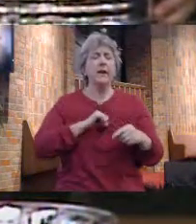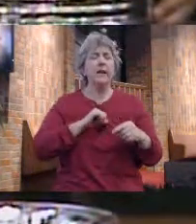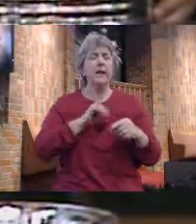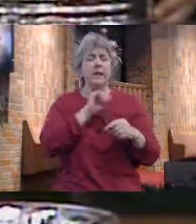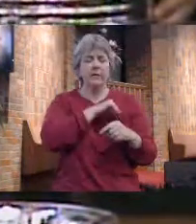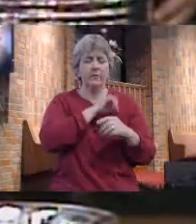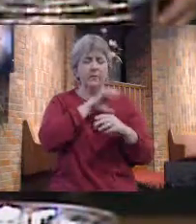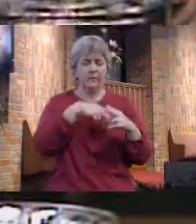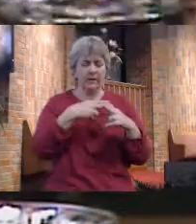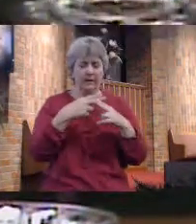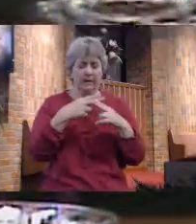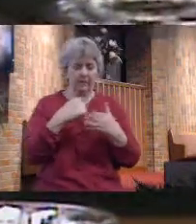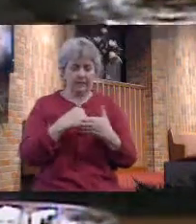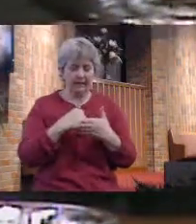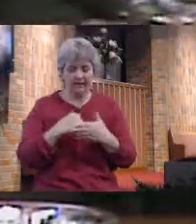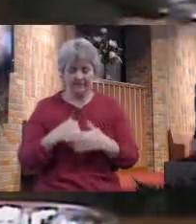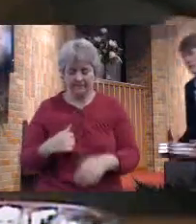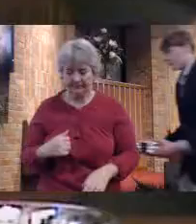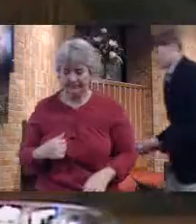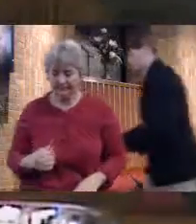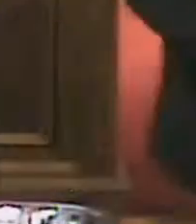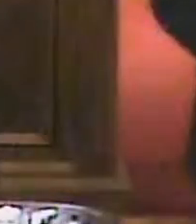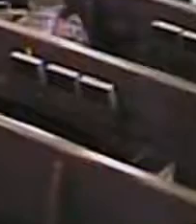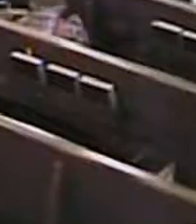pray. Amen.